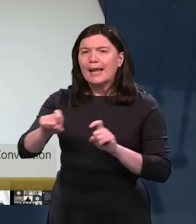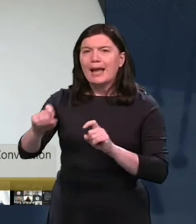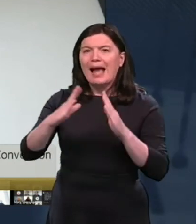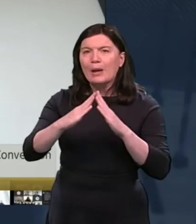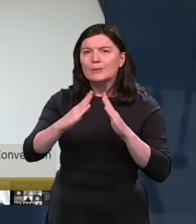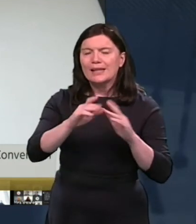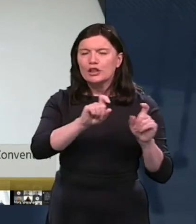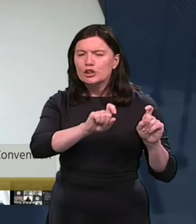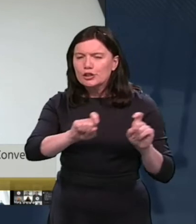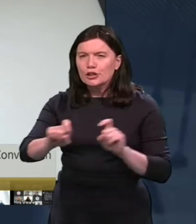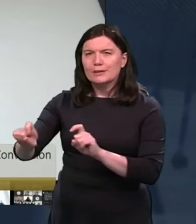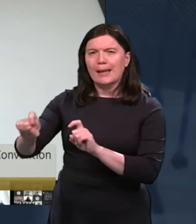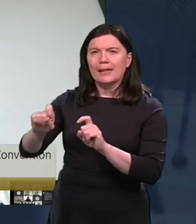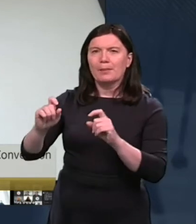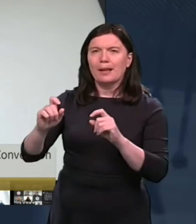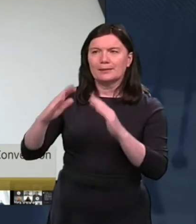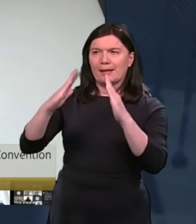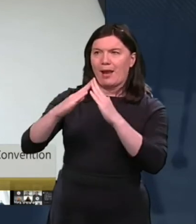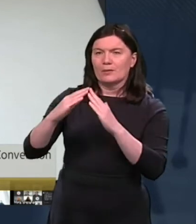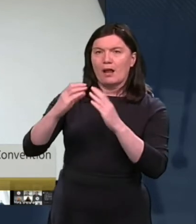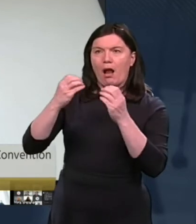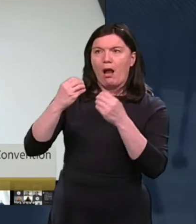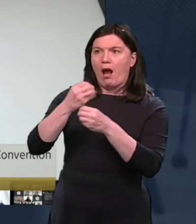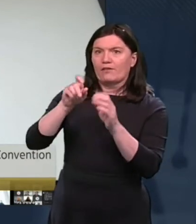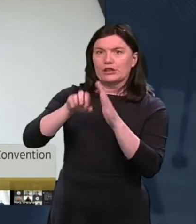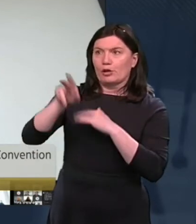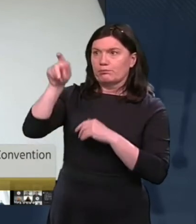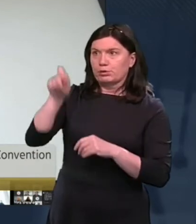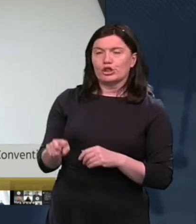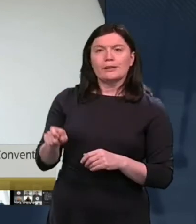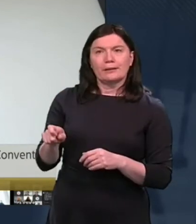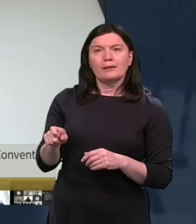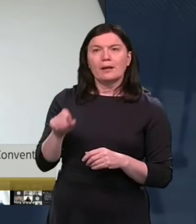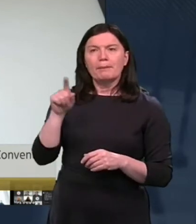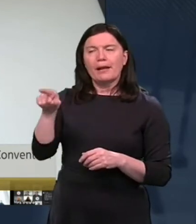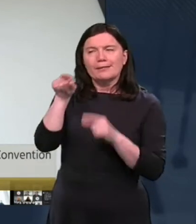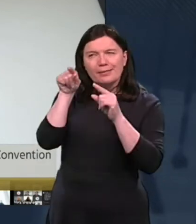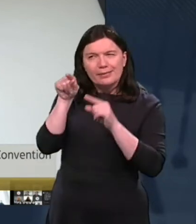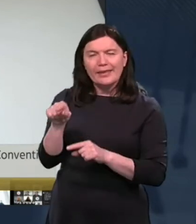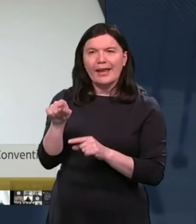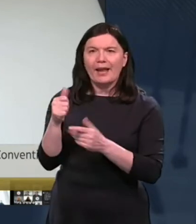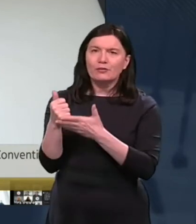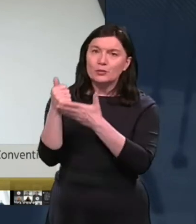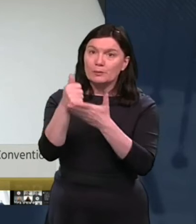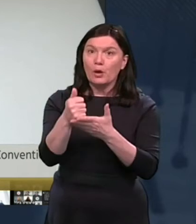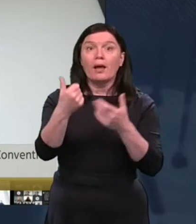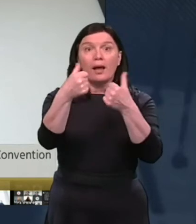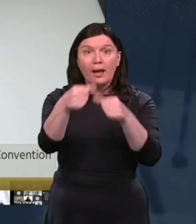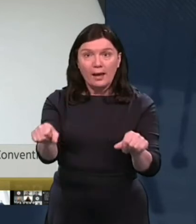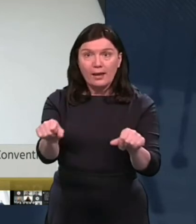have to look at in the next plan in terms of how we can increase that, because it's so important to support